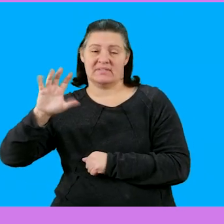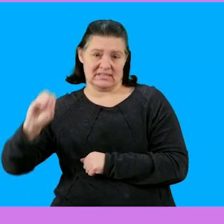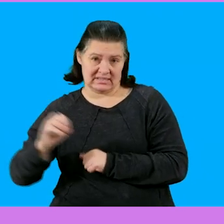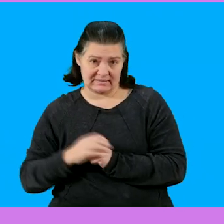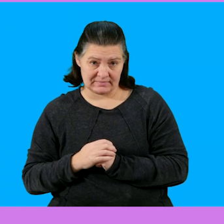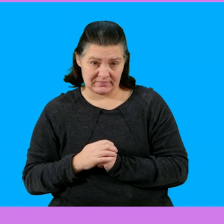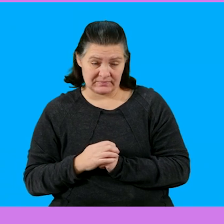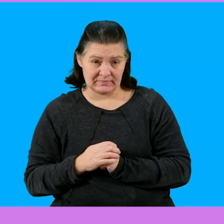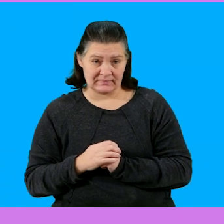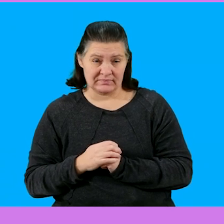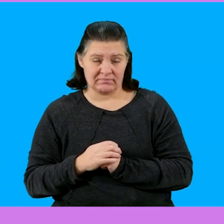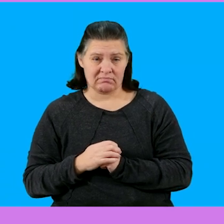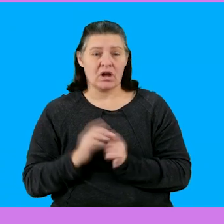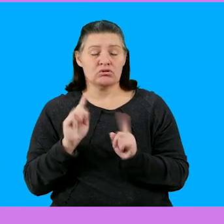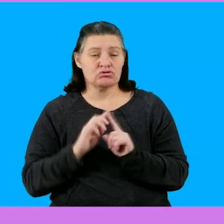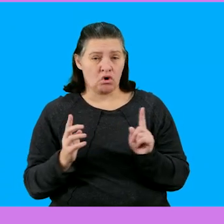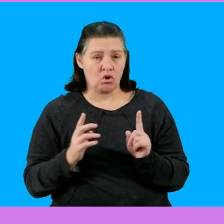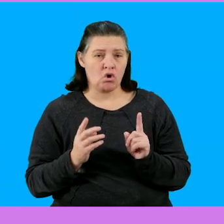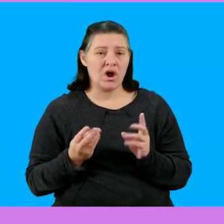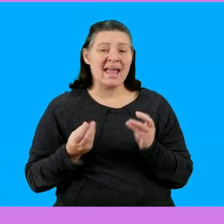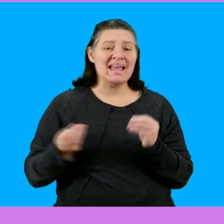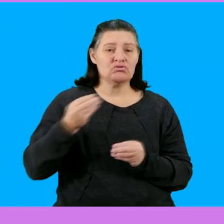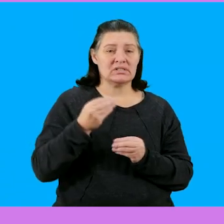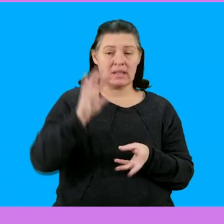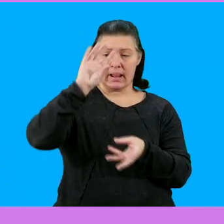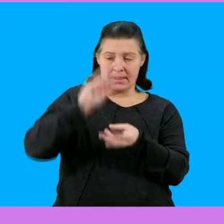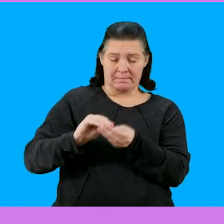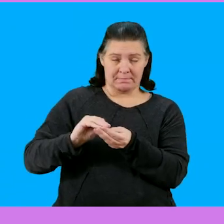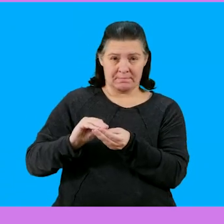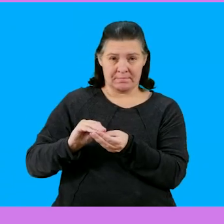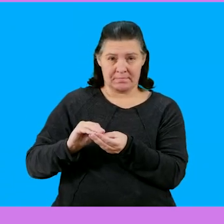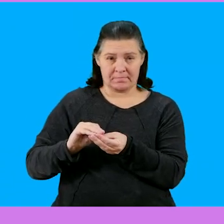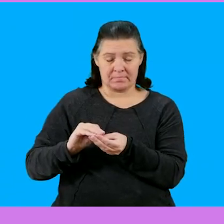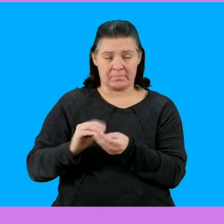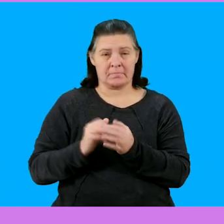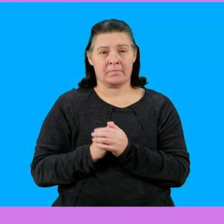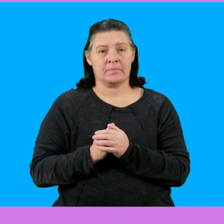22,750. So then the interest over this 2-year period,